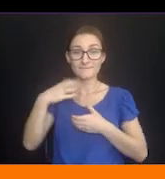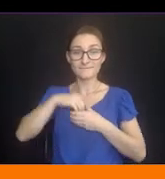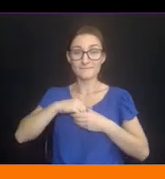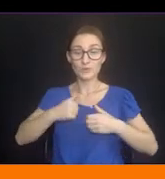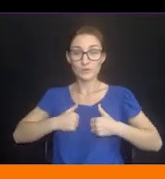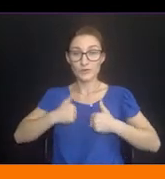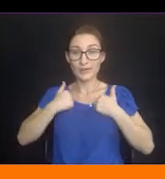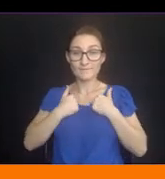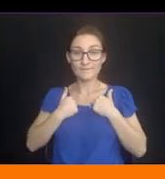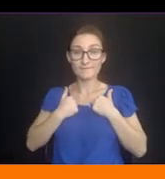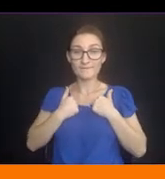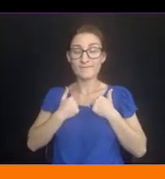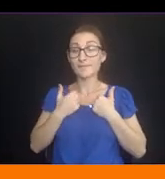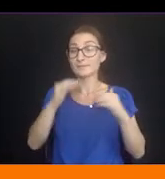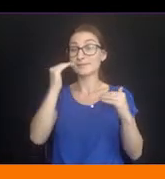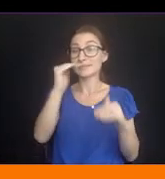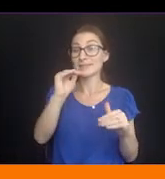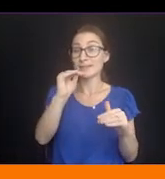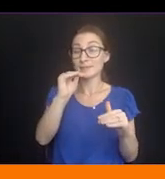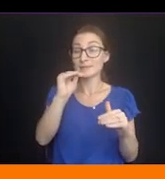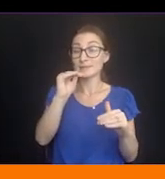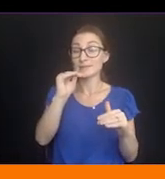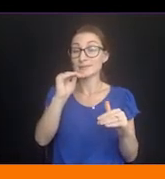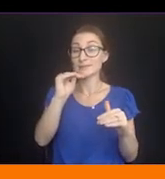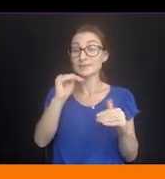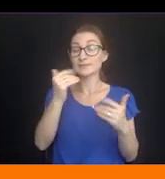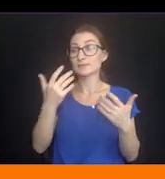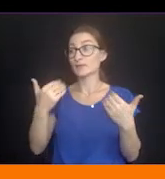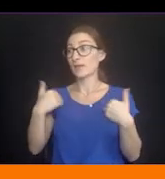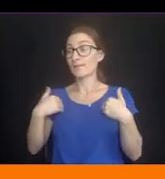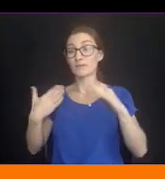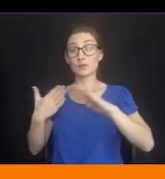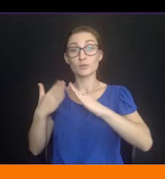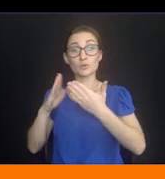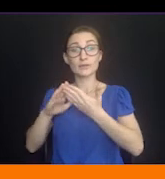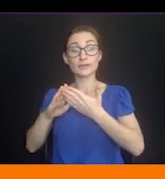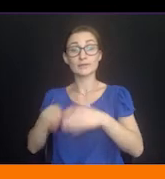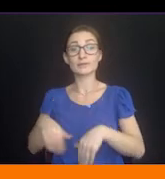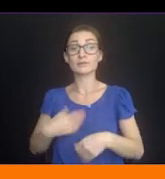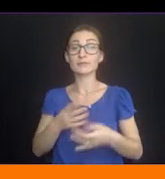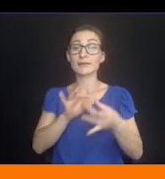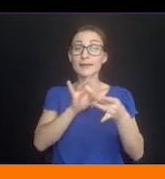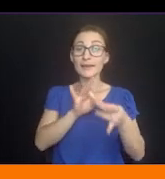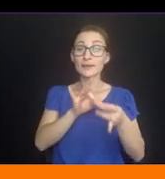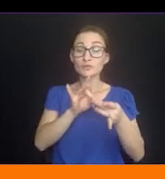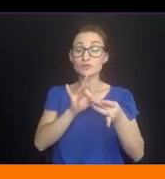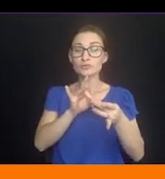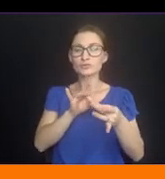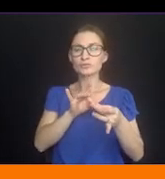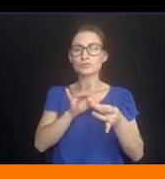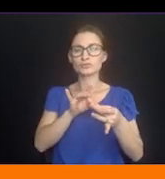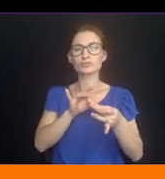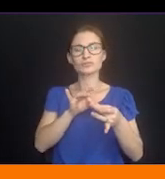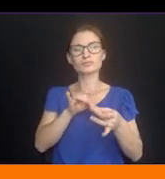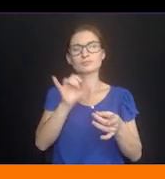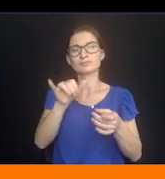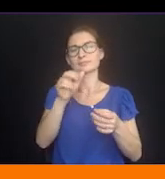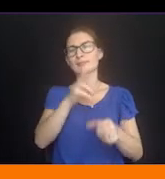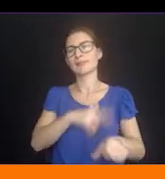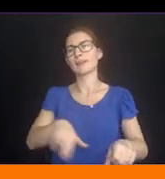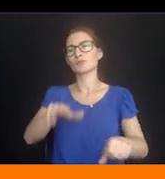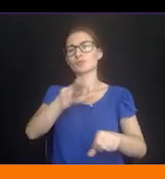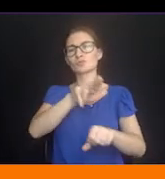if you bring love into your life, if you know how to set limits, if you have a community and you have